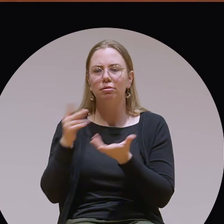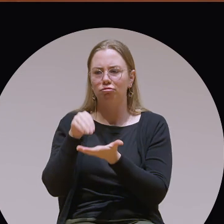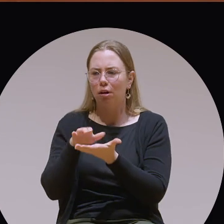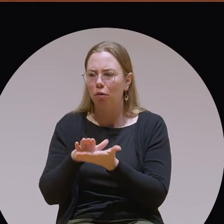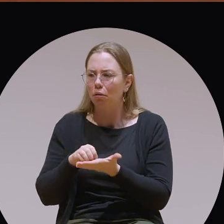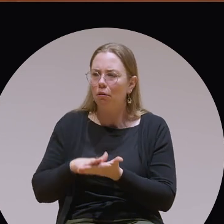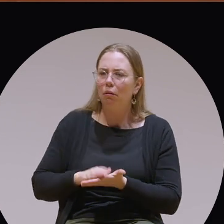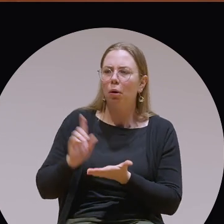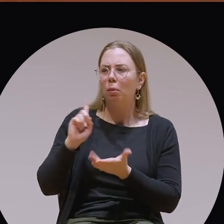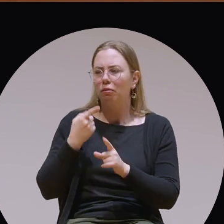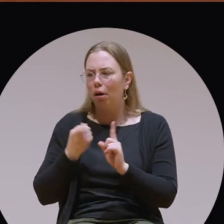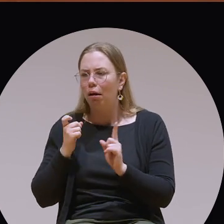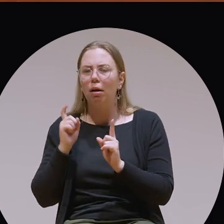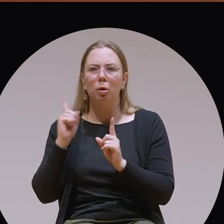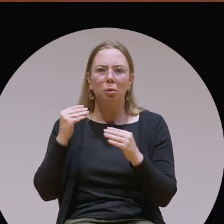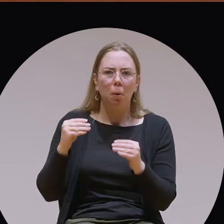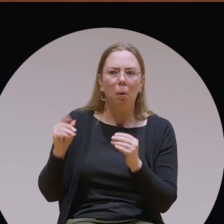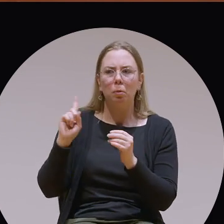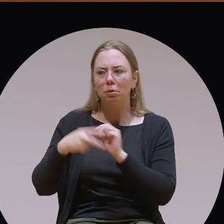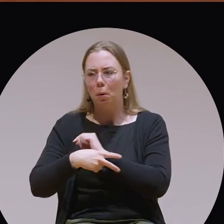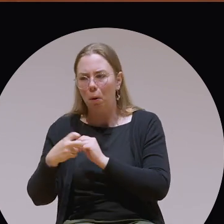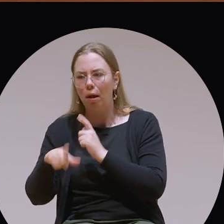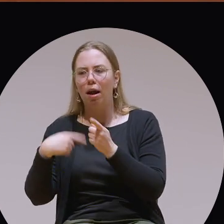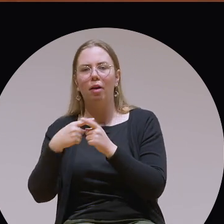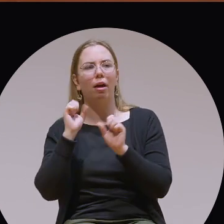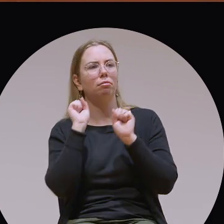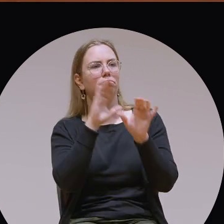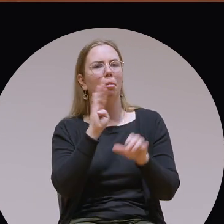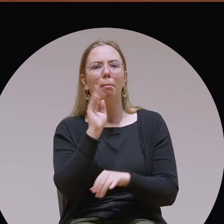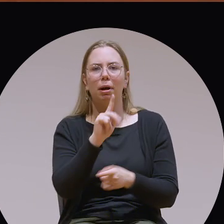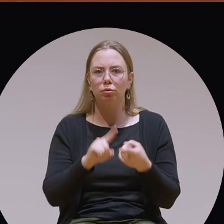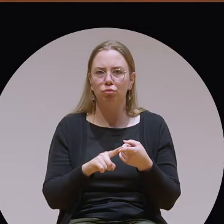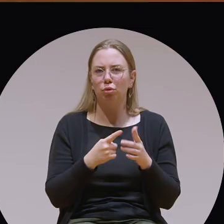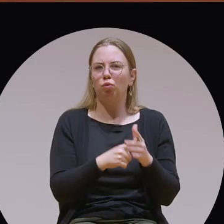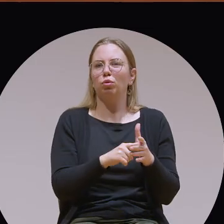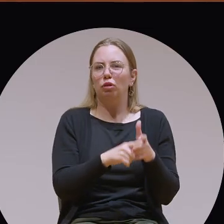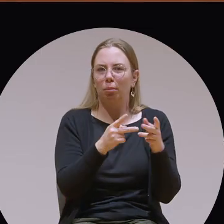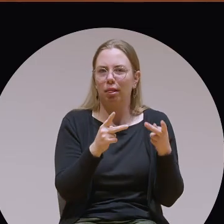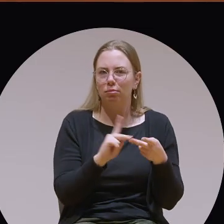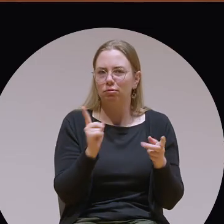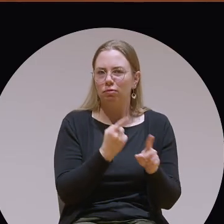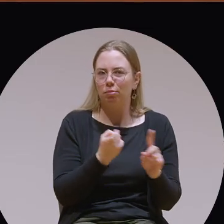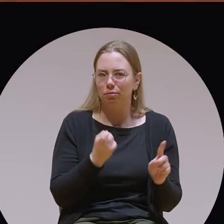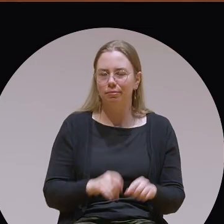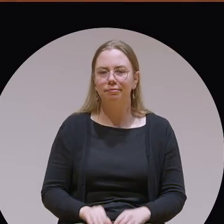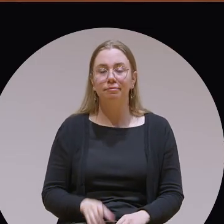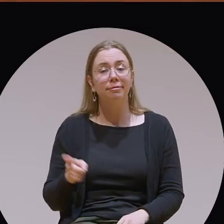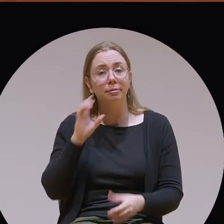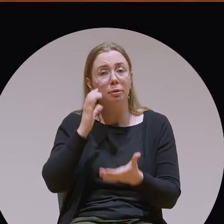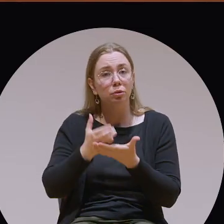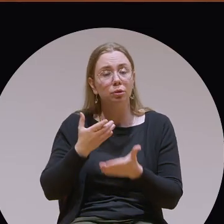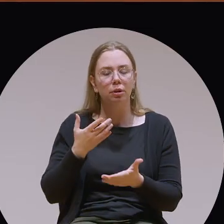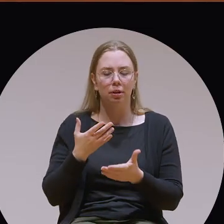from the countries from which they came so they could then be returned to their original owners. This photograph was taken in